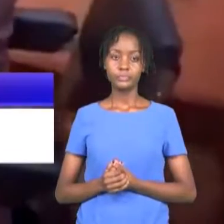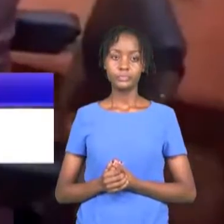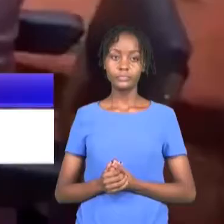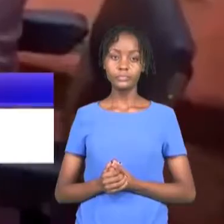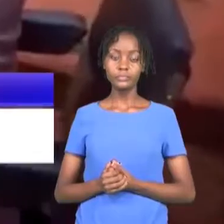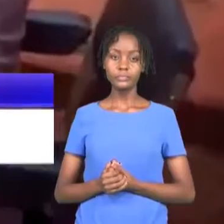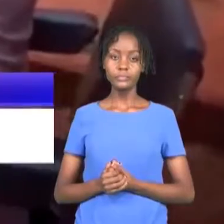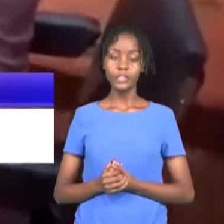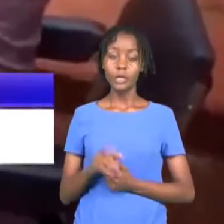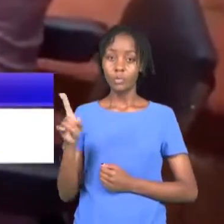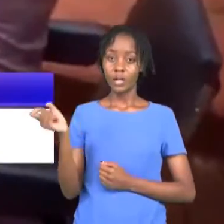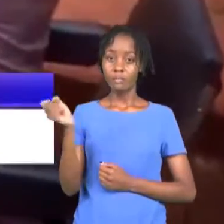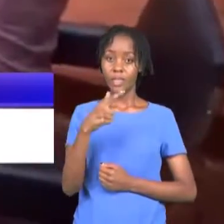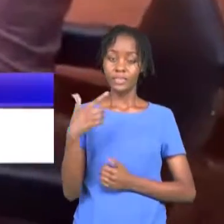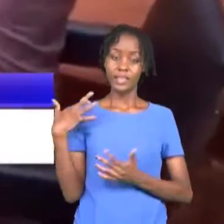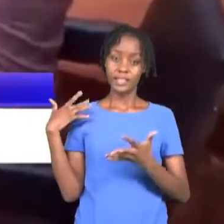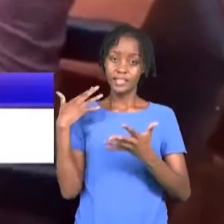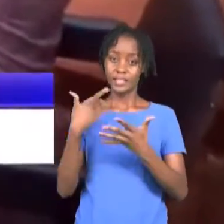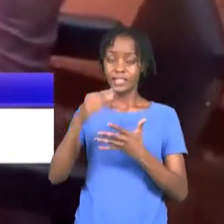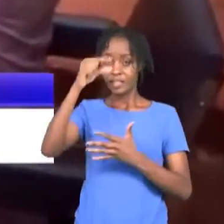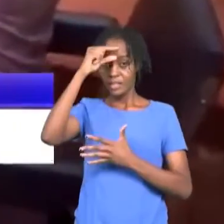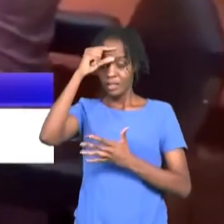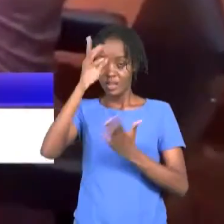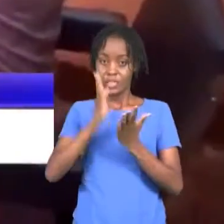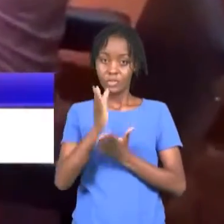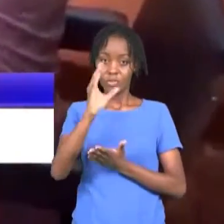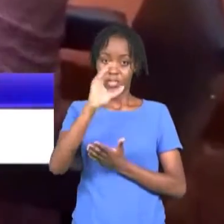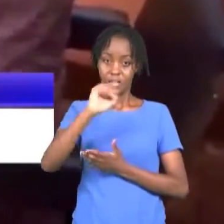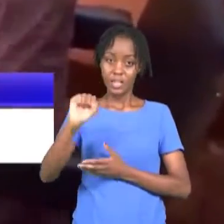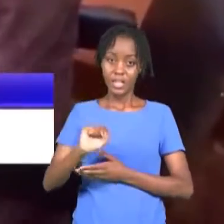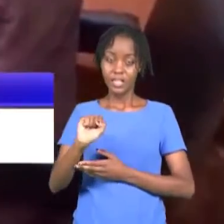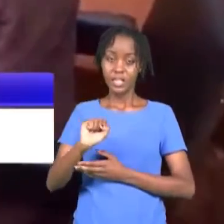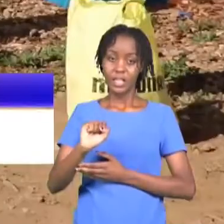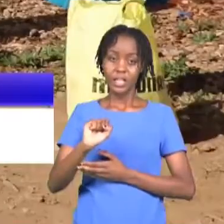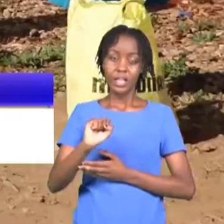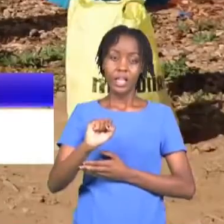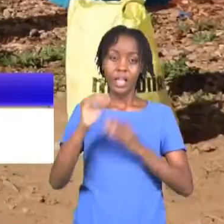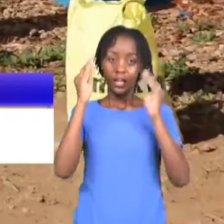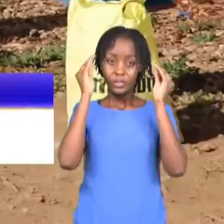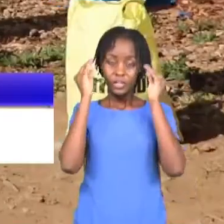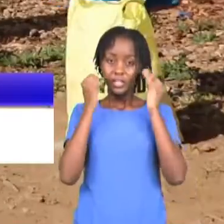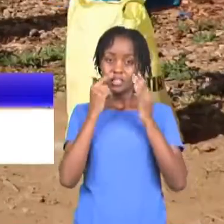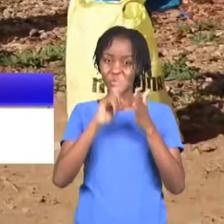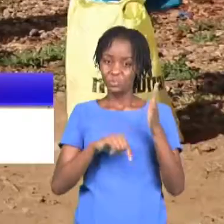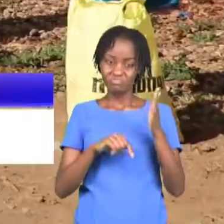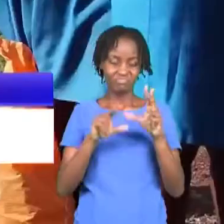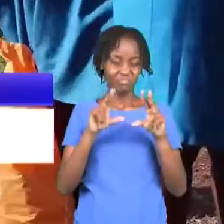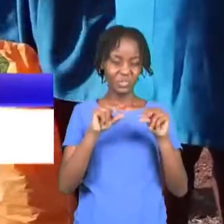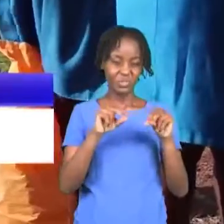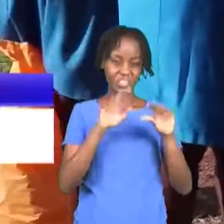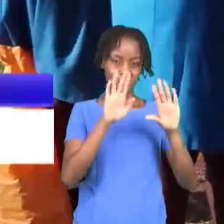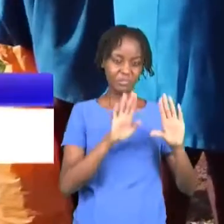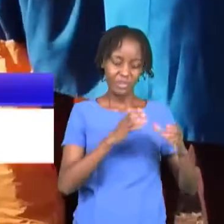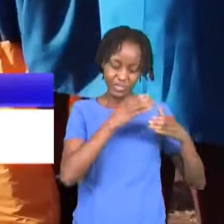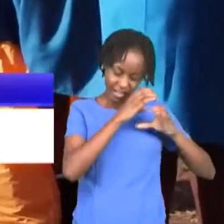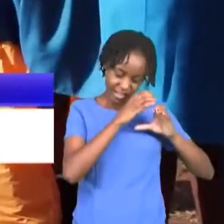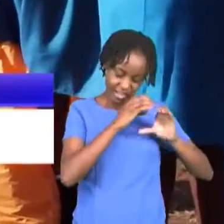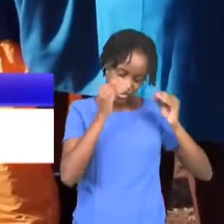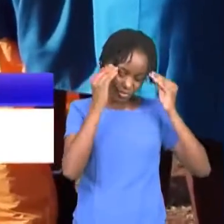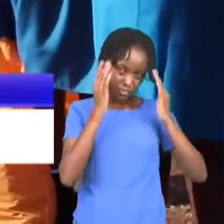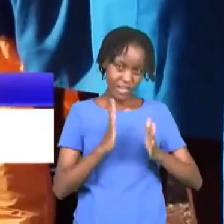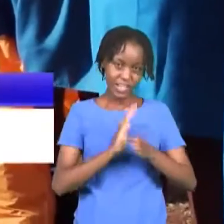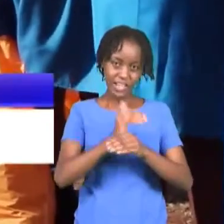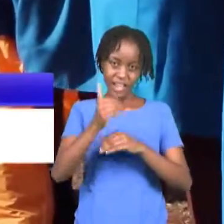Barely a month since the government, through the CS for Education Zach Kenodia, said that there won't be mass testing of students in schools once classes